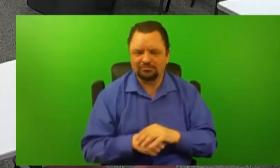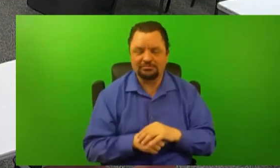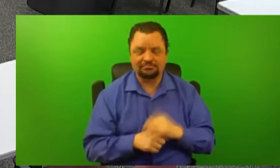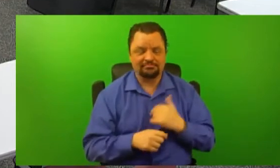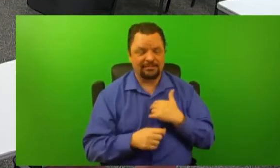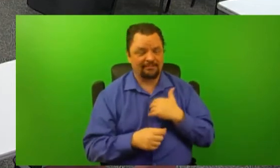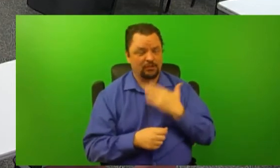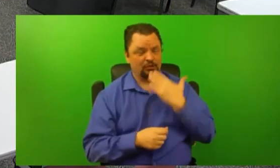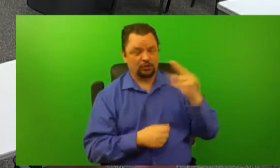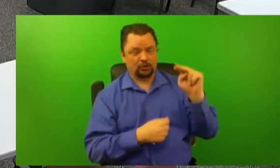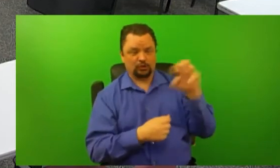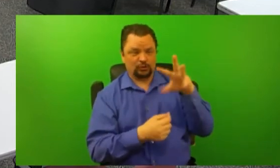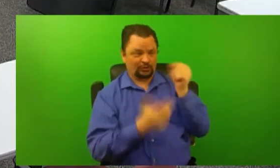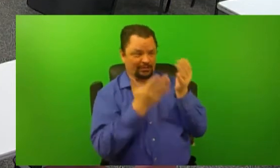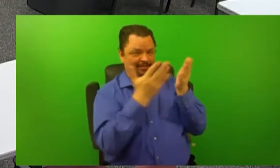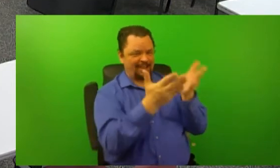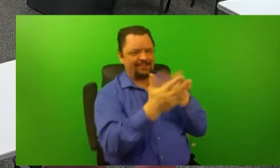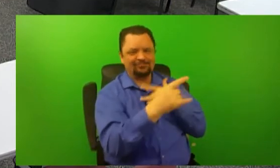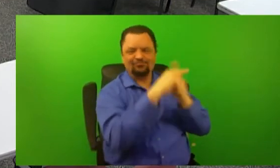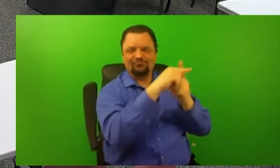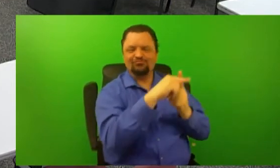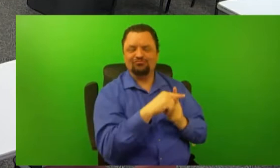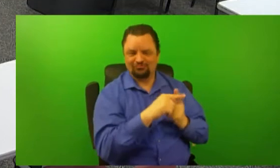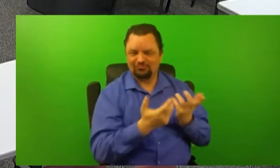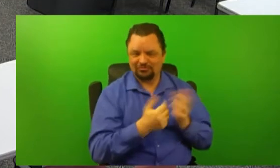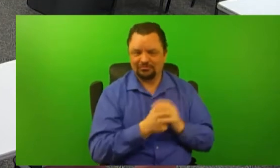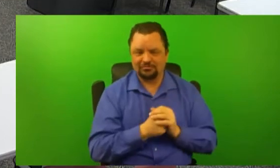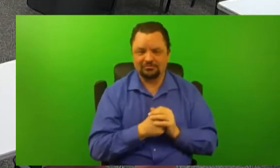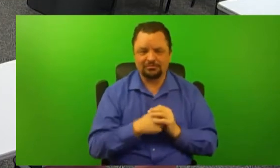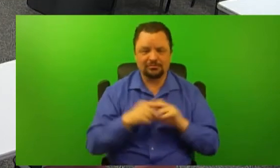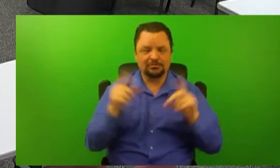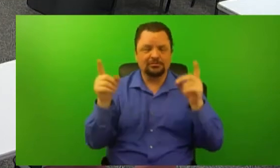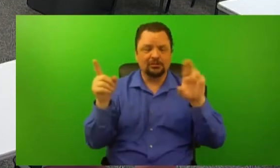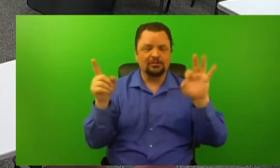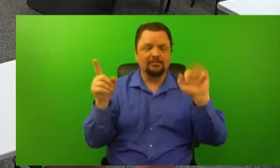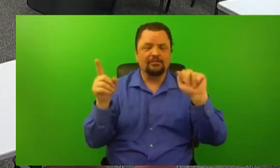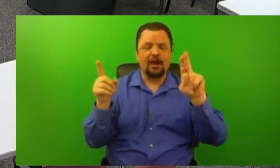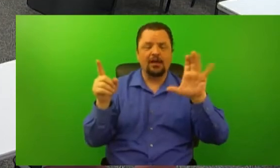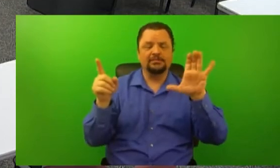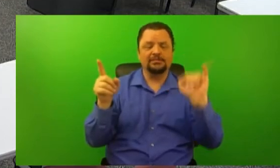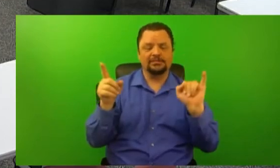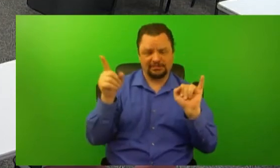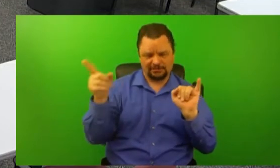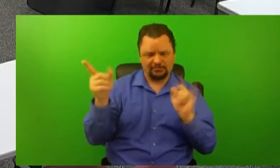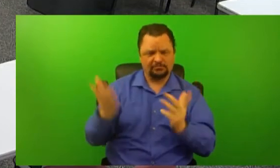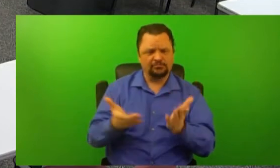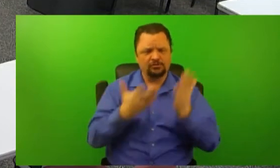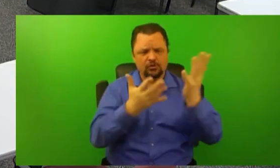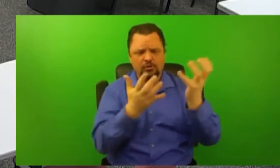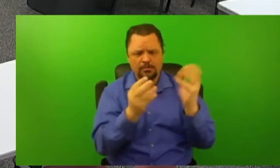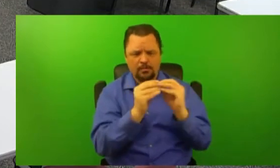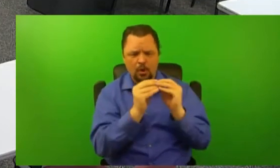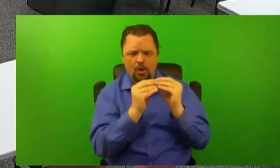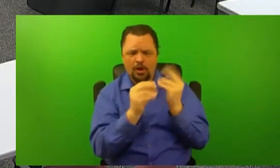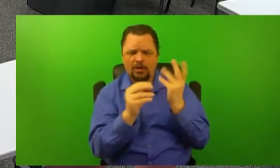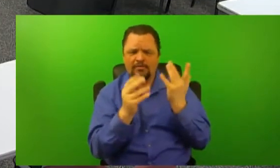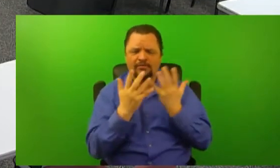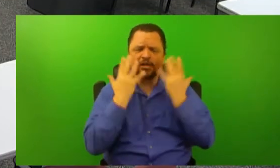your recommendation to make this particular slide more user-friendly and